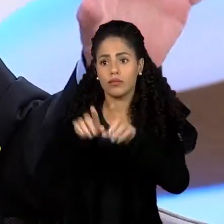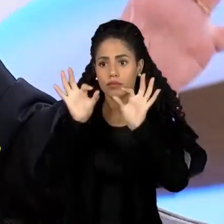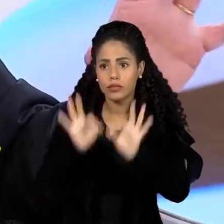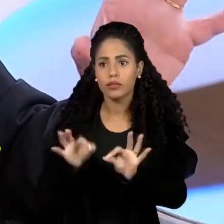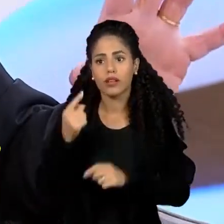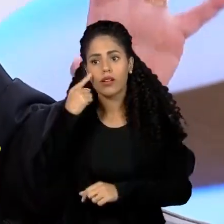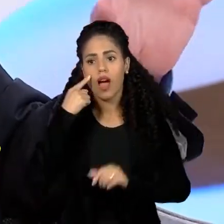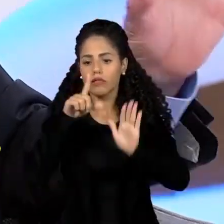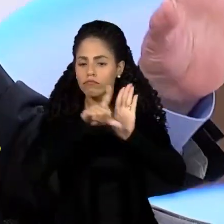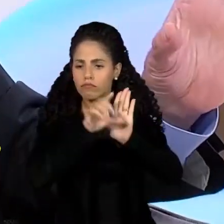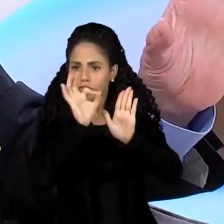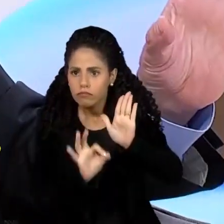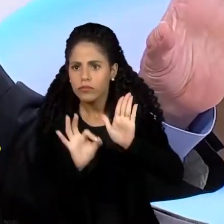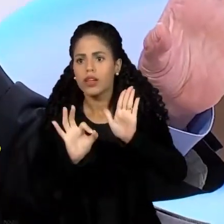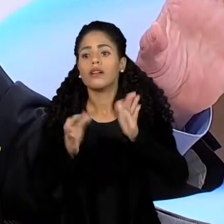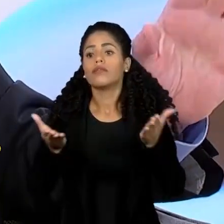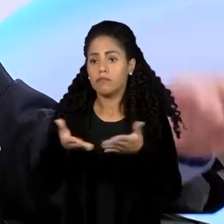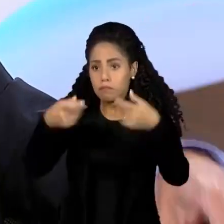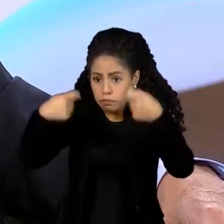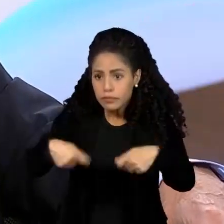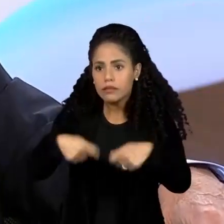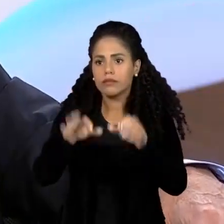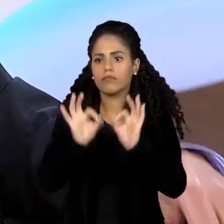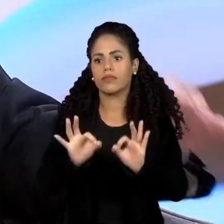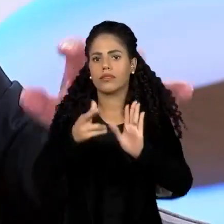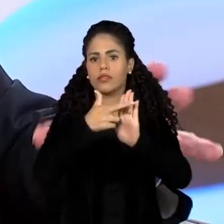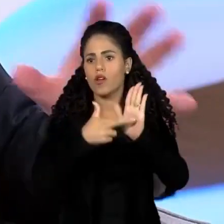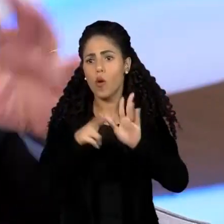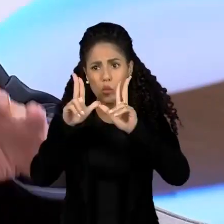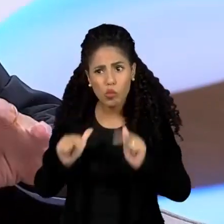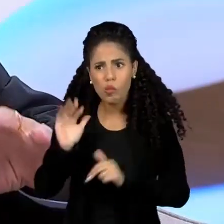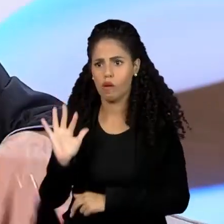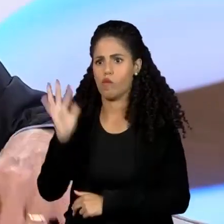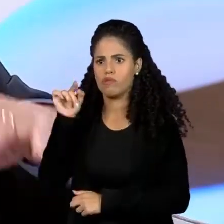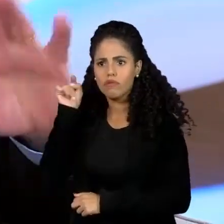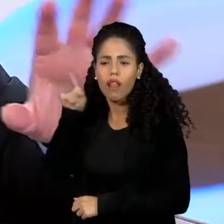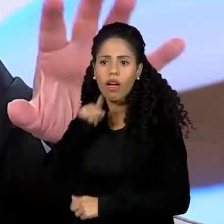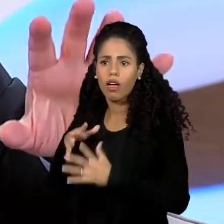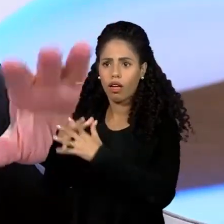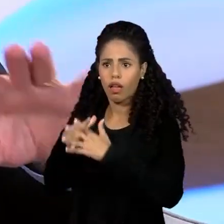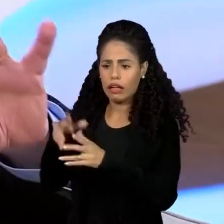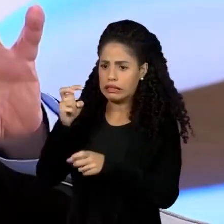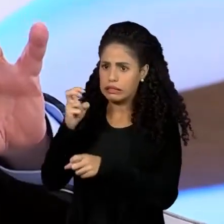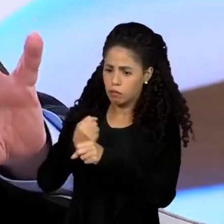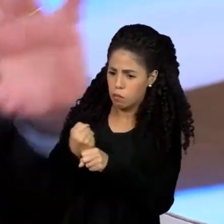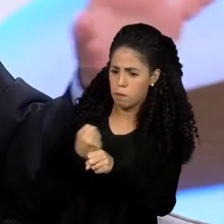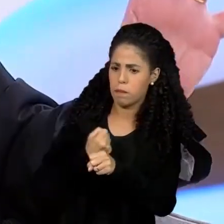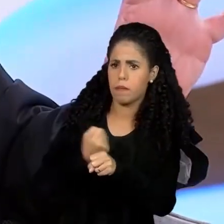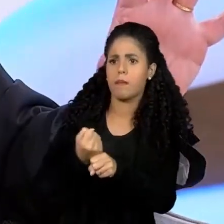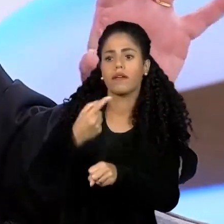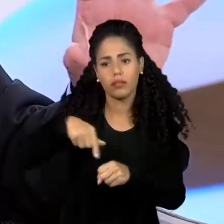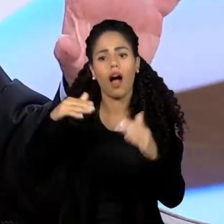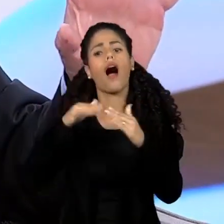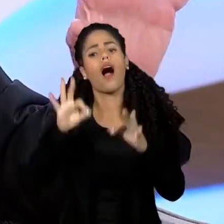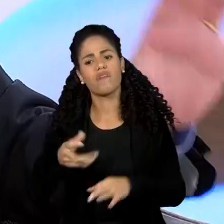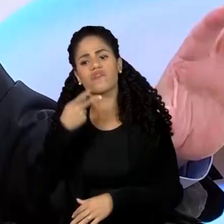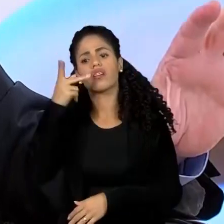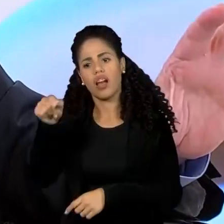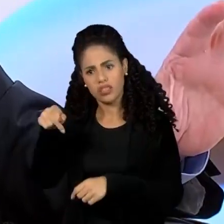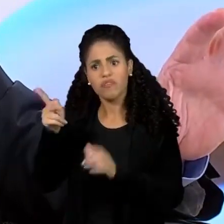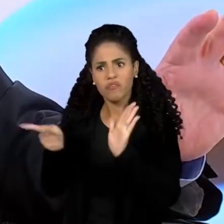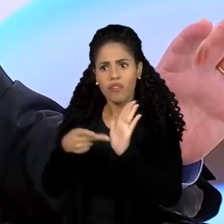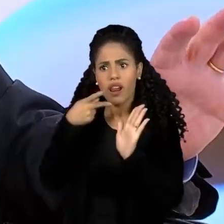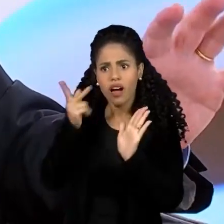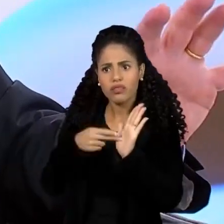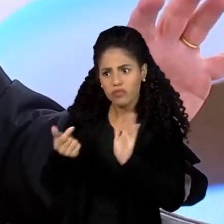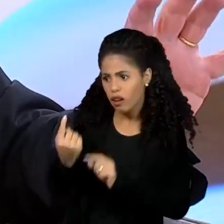self-regulation reminds me of what happened with banking. And 5 years on, everybody agrees self-regulation is not